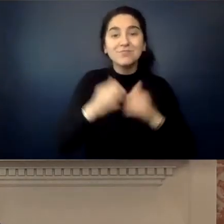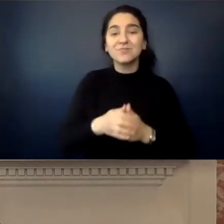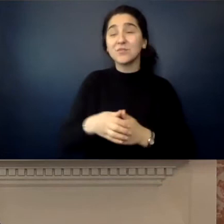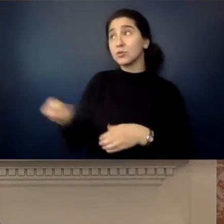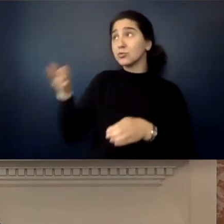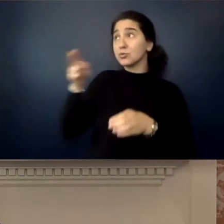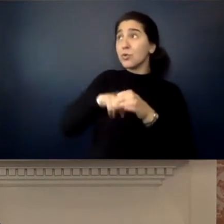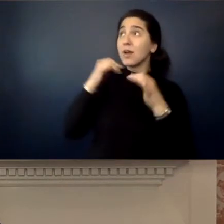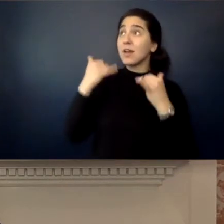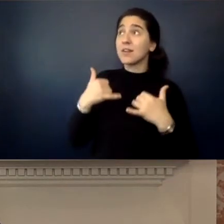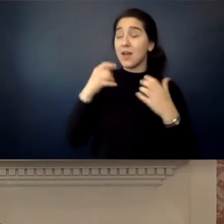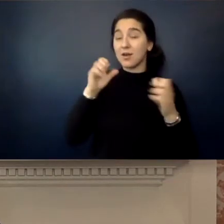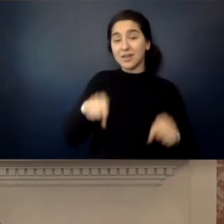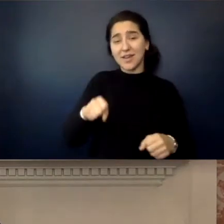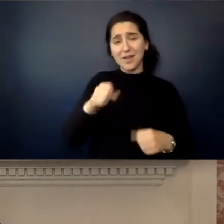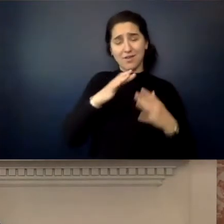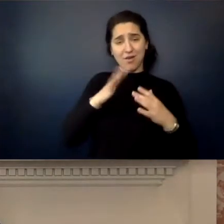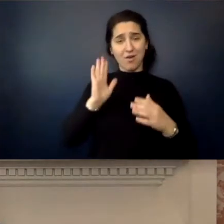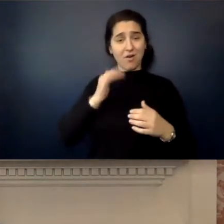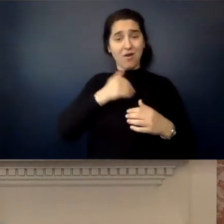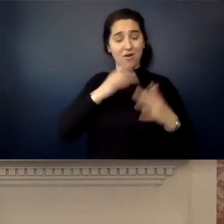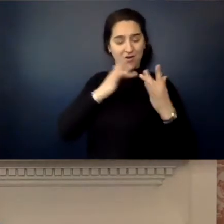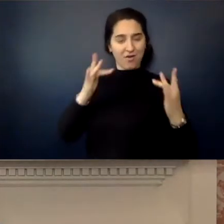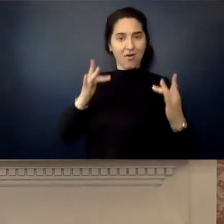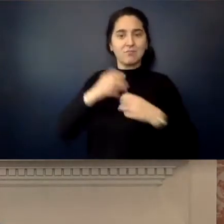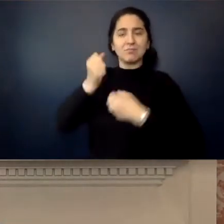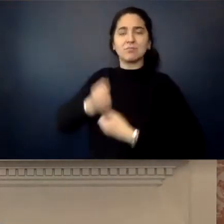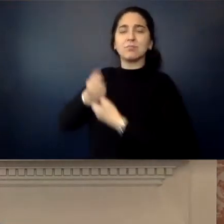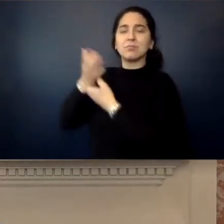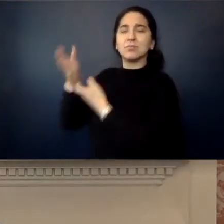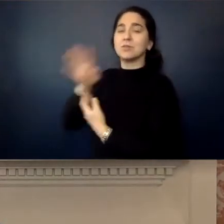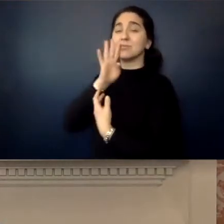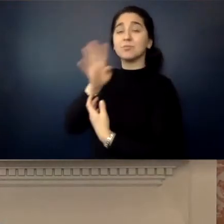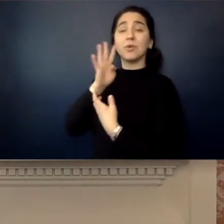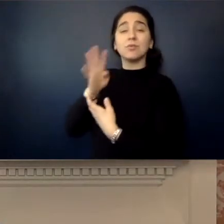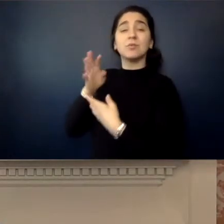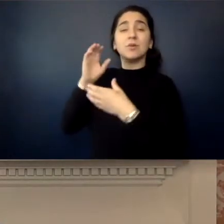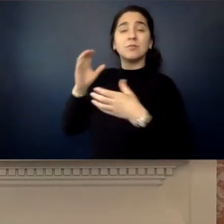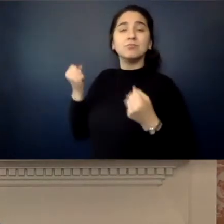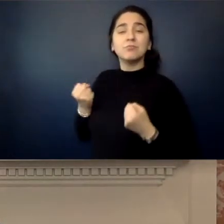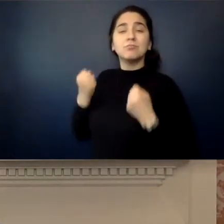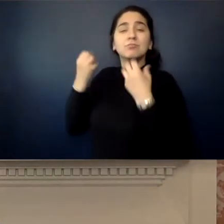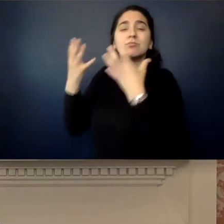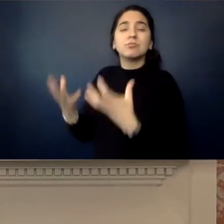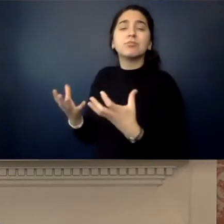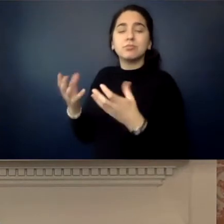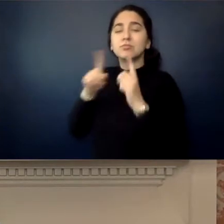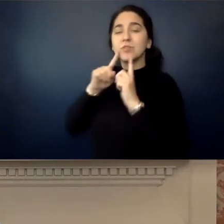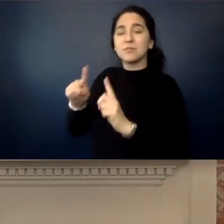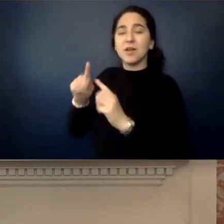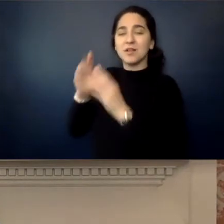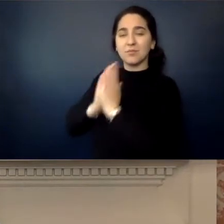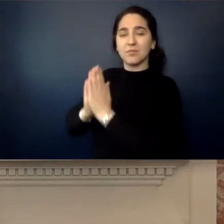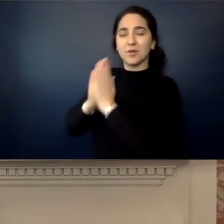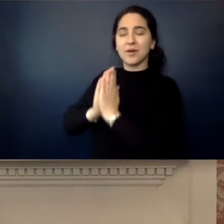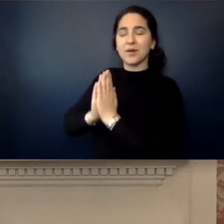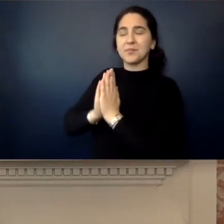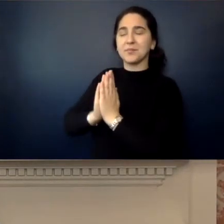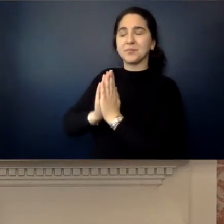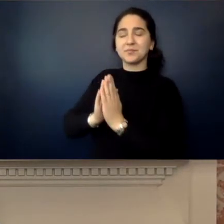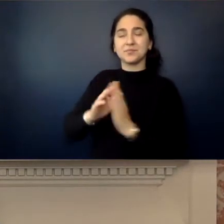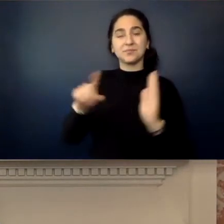intentions. Join with me now as we turn our hearts to God in spoken and in responsive